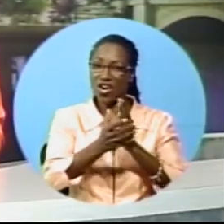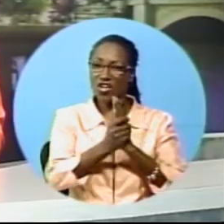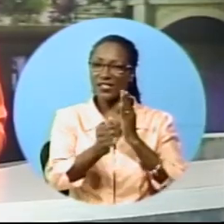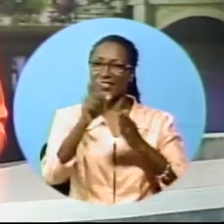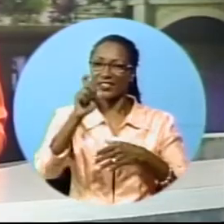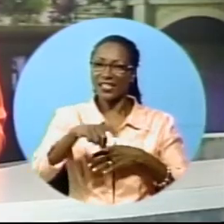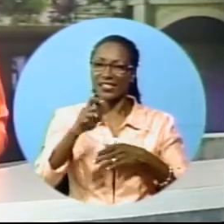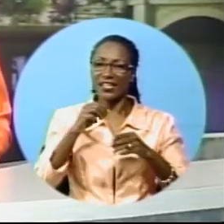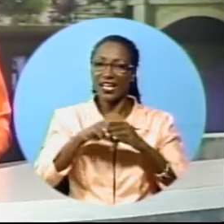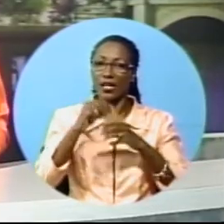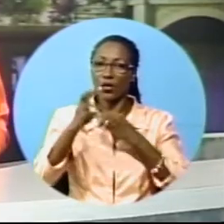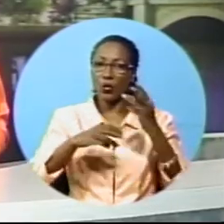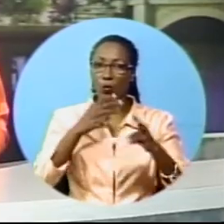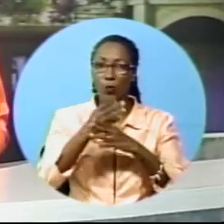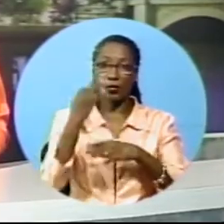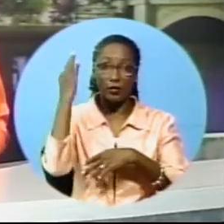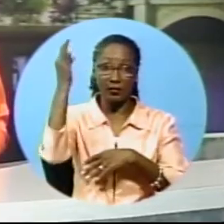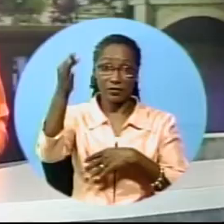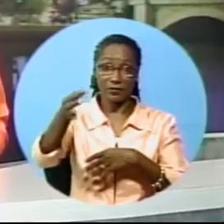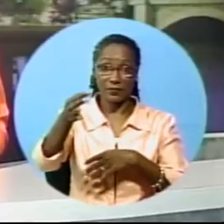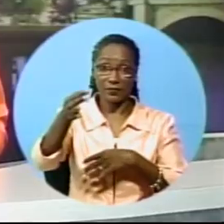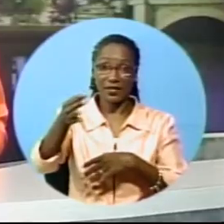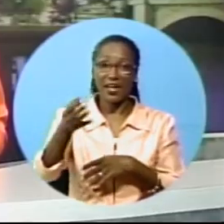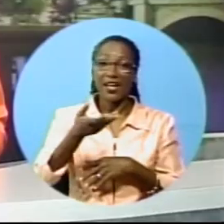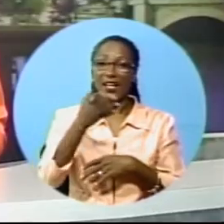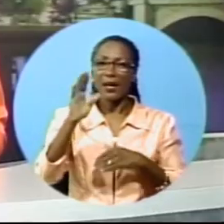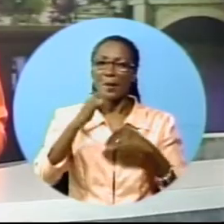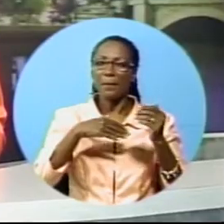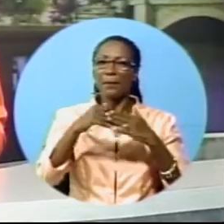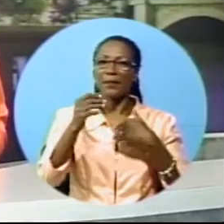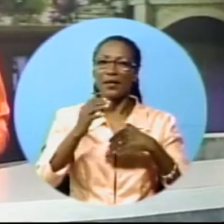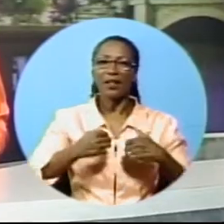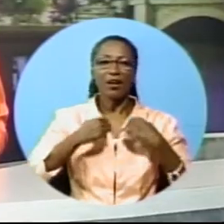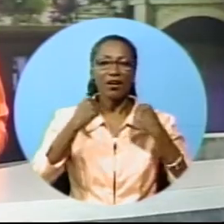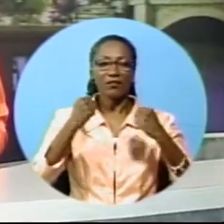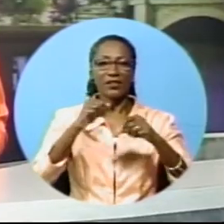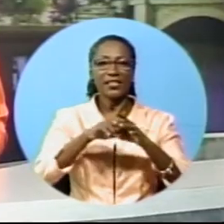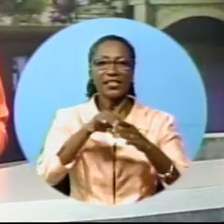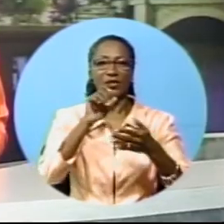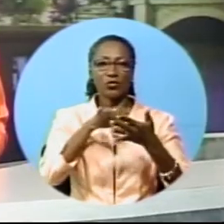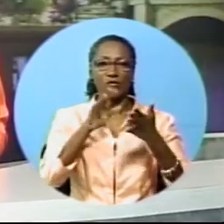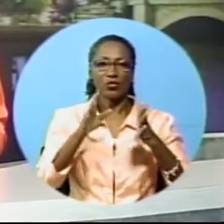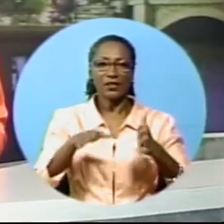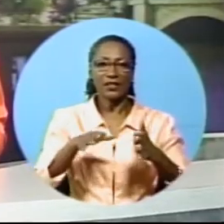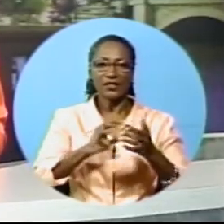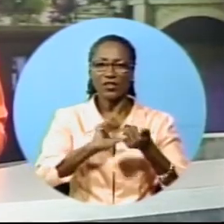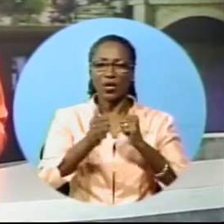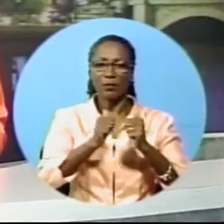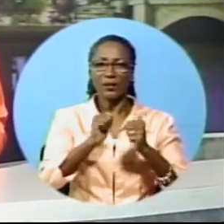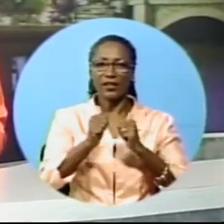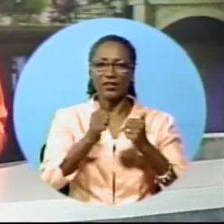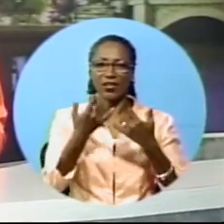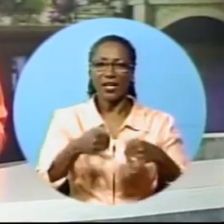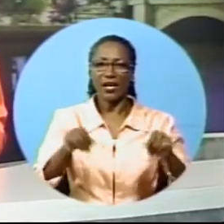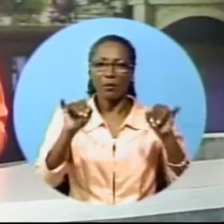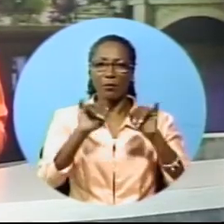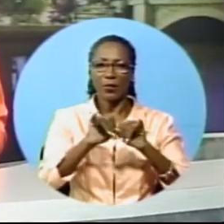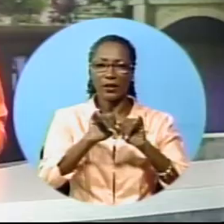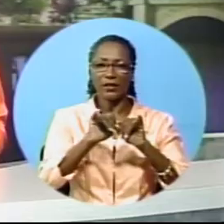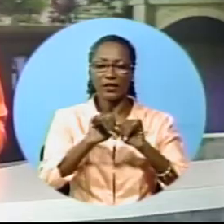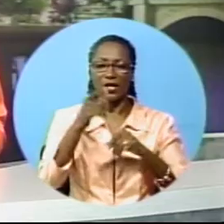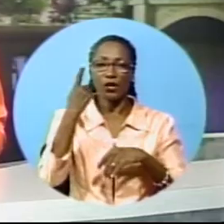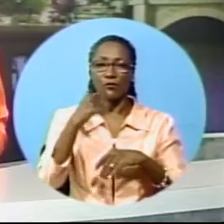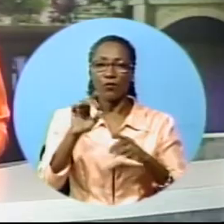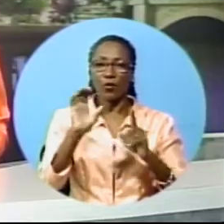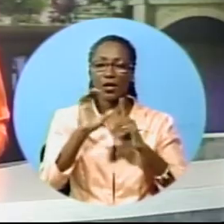world going forward, noting that they build confidence in students. He says such competitions play an important role in that area and the